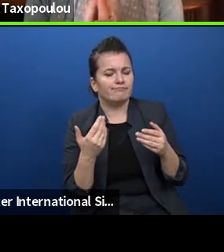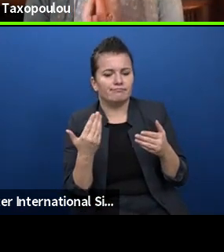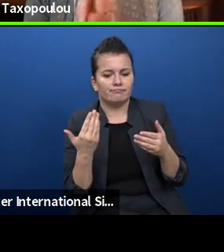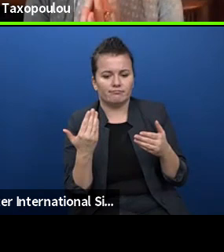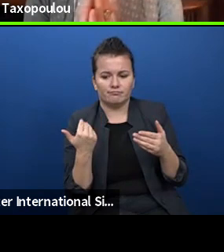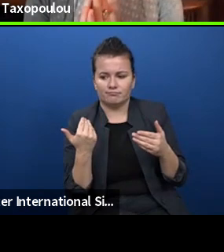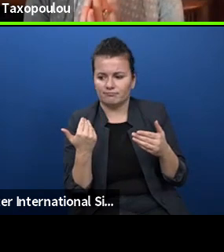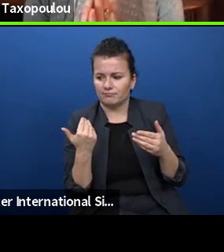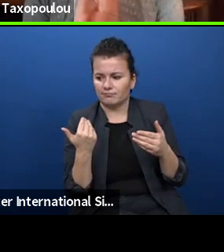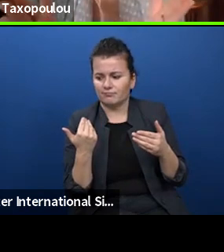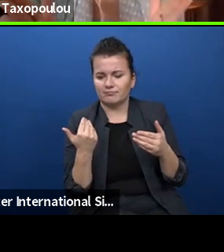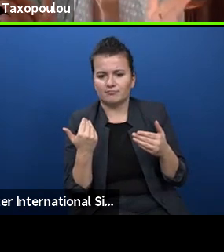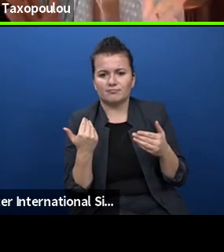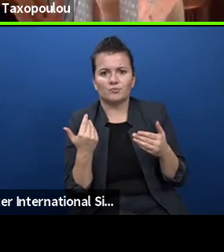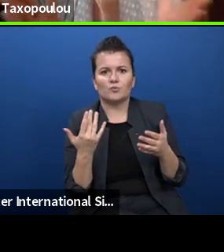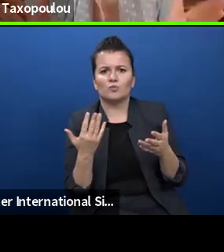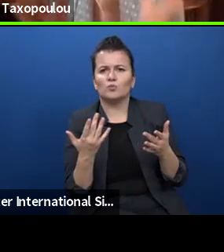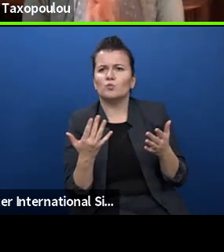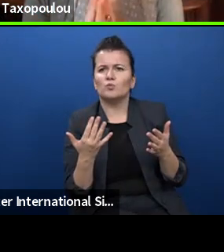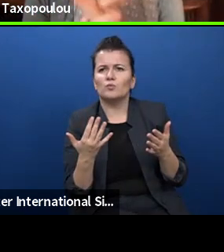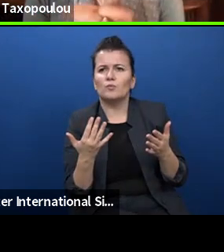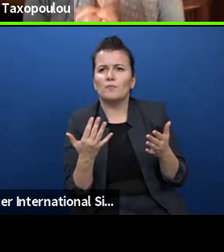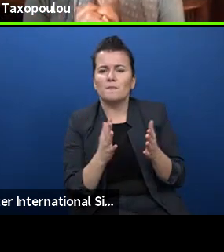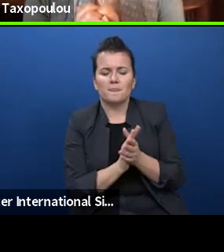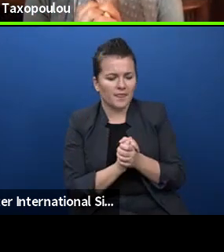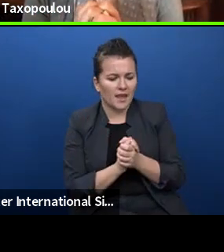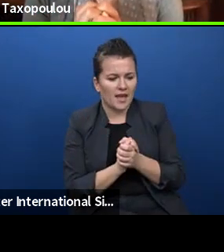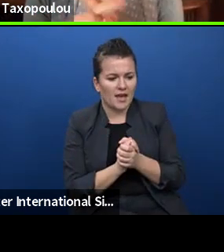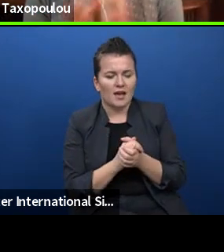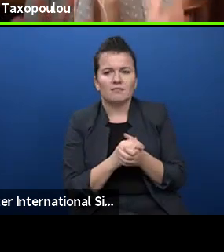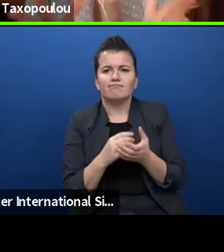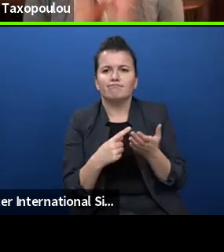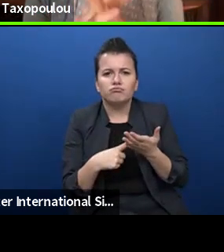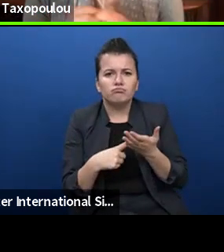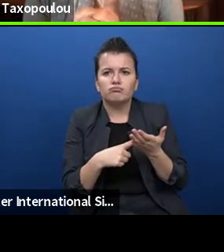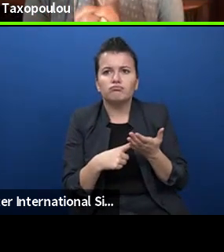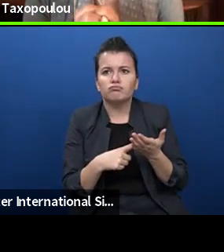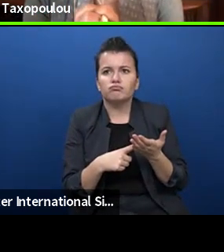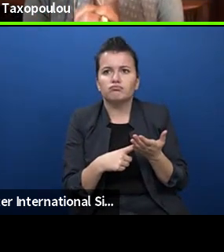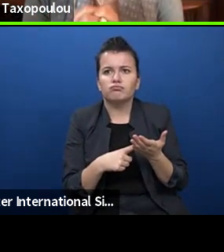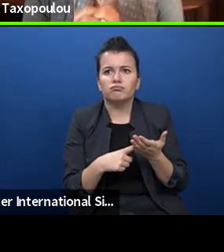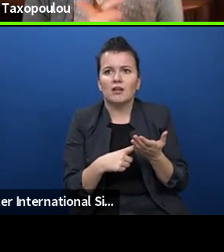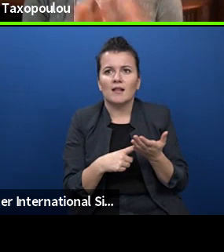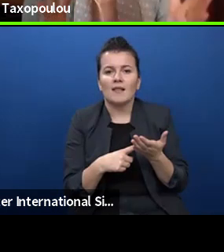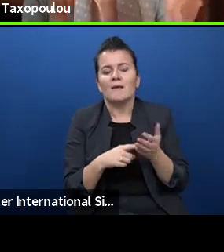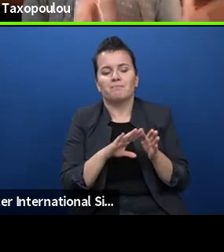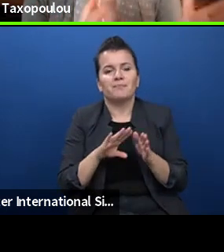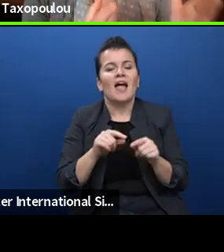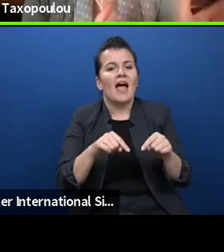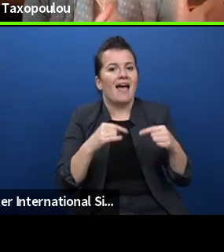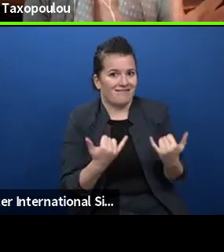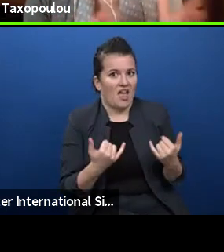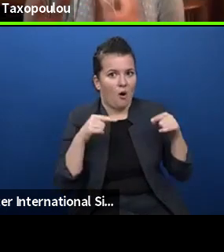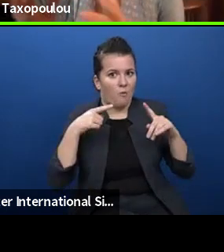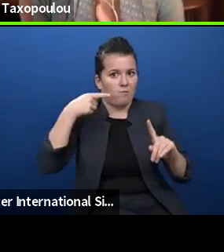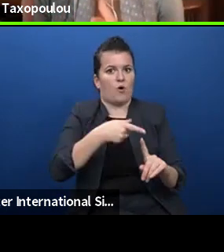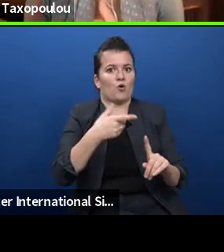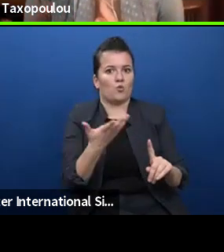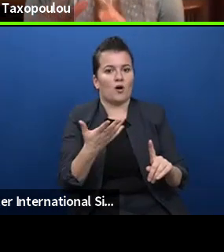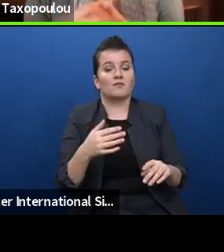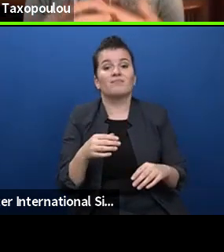whether that's partly the main point of our discussion here. Is it a challenge or is